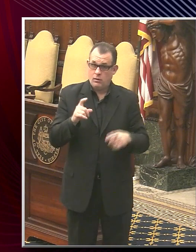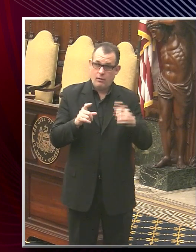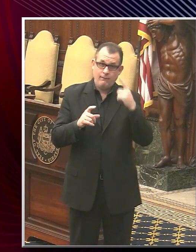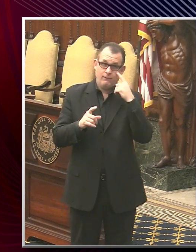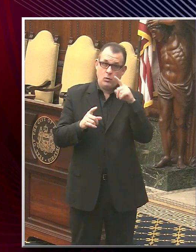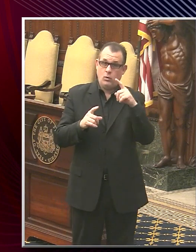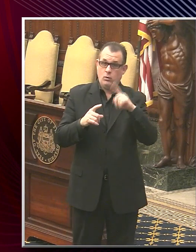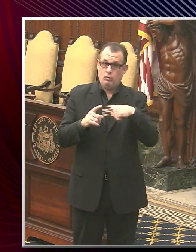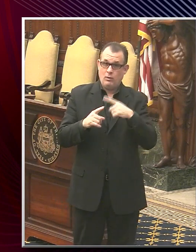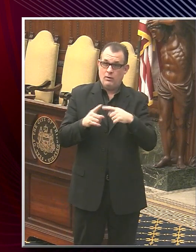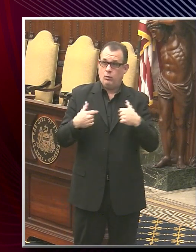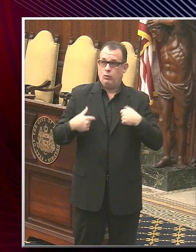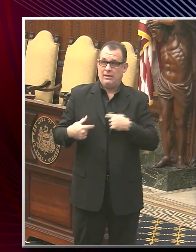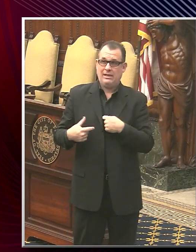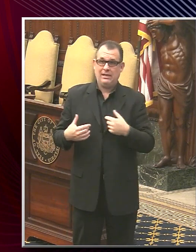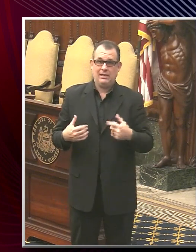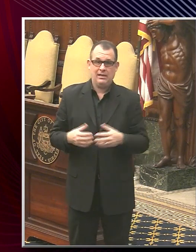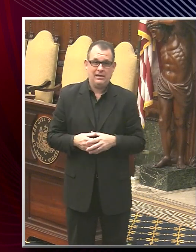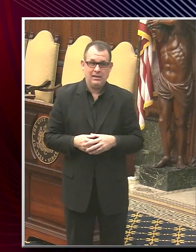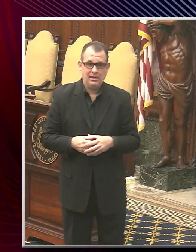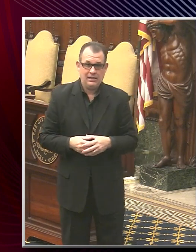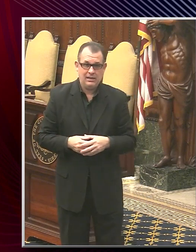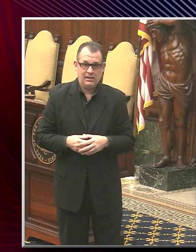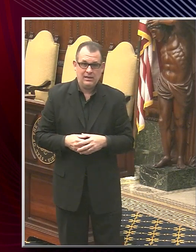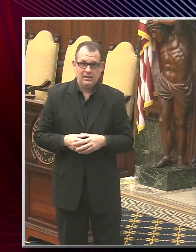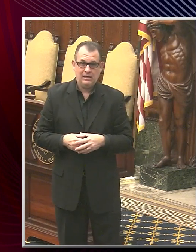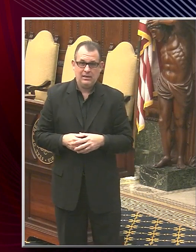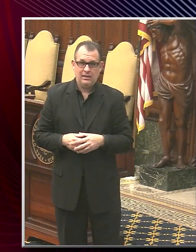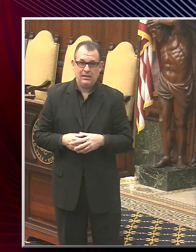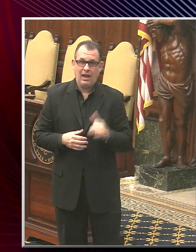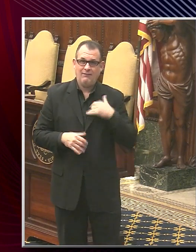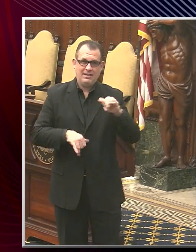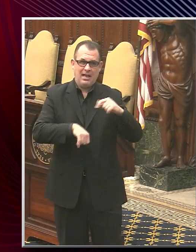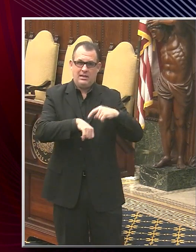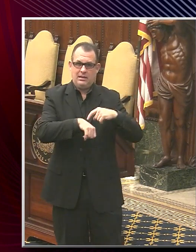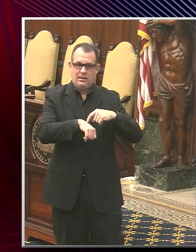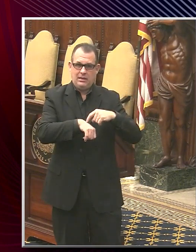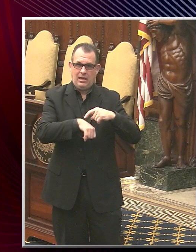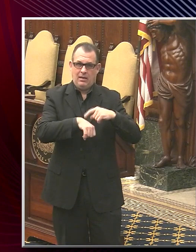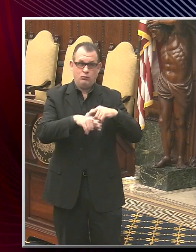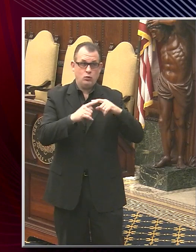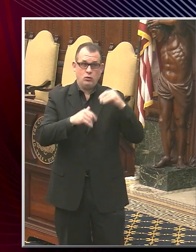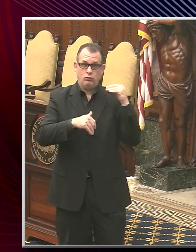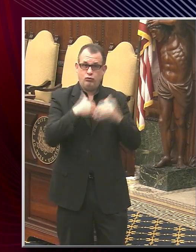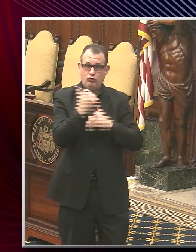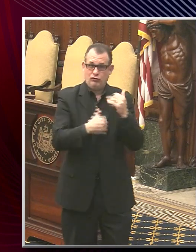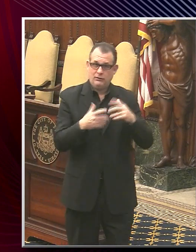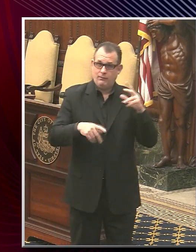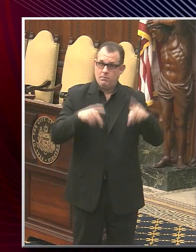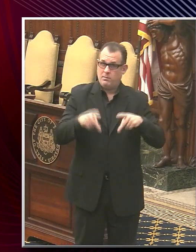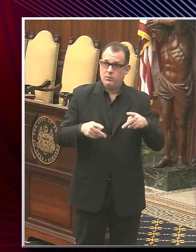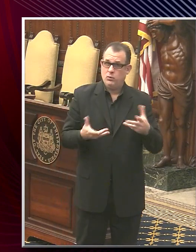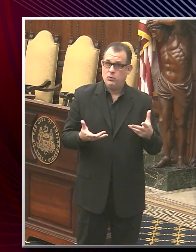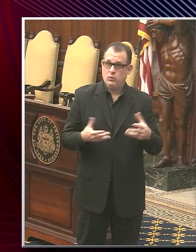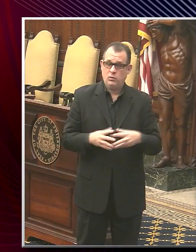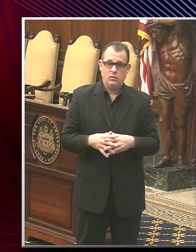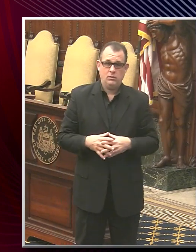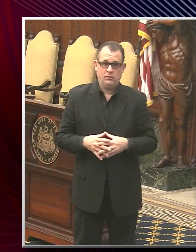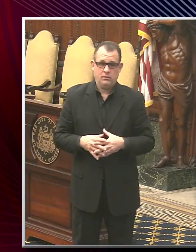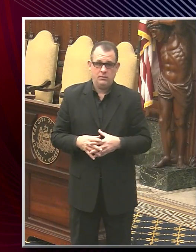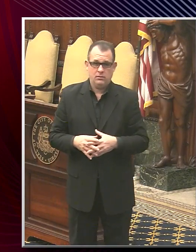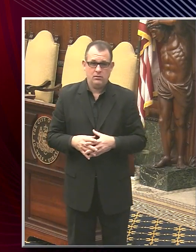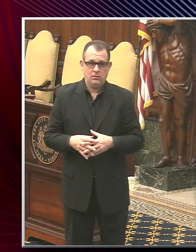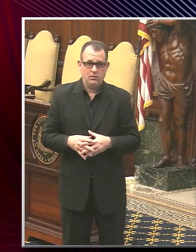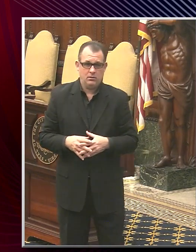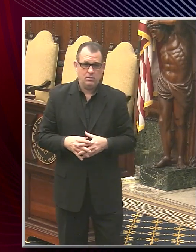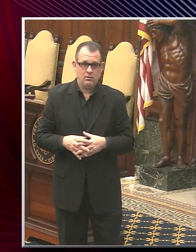get to, that phase of the vaccination process. Well, we may consider that. We're a ways off